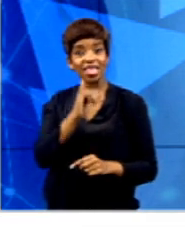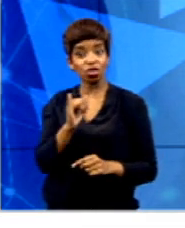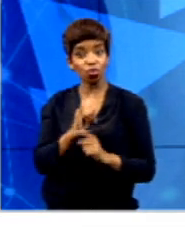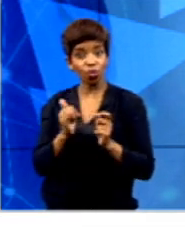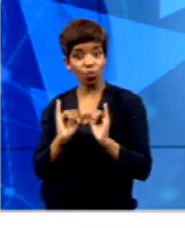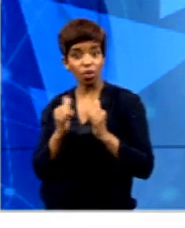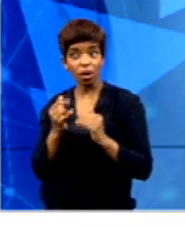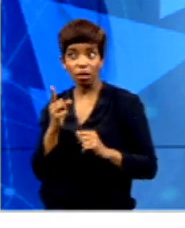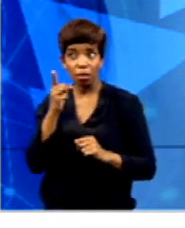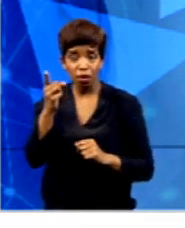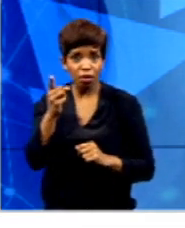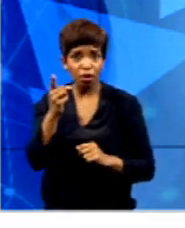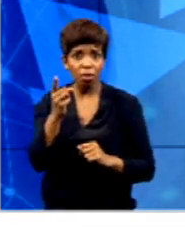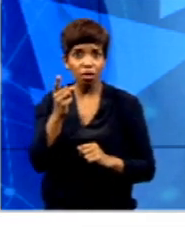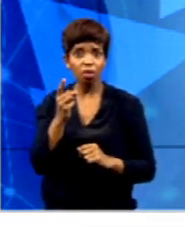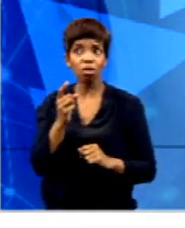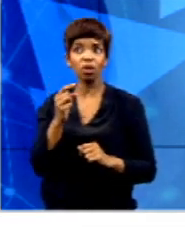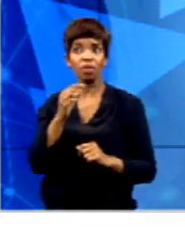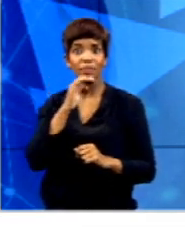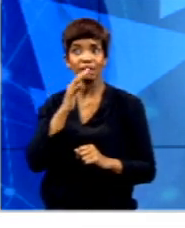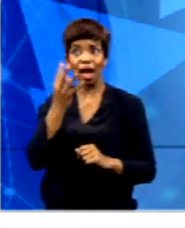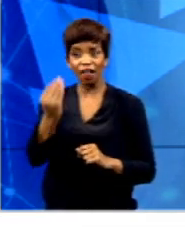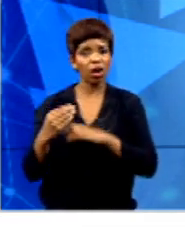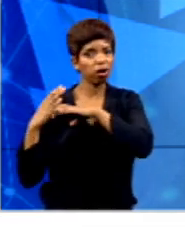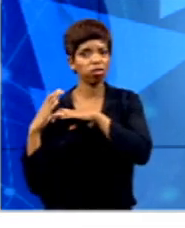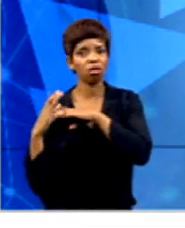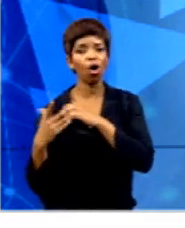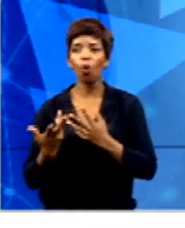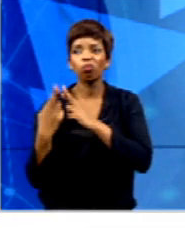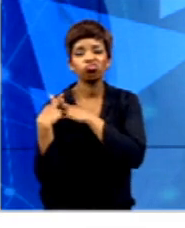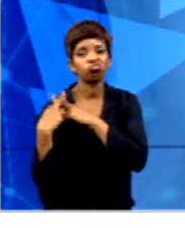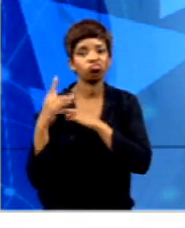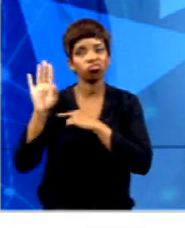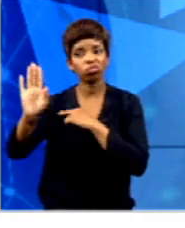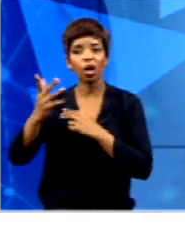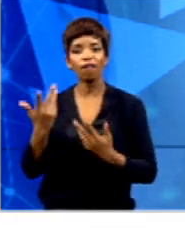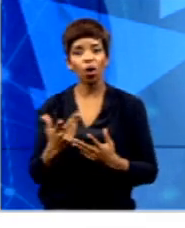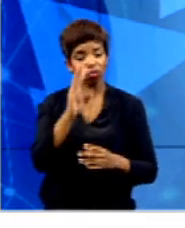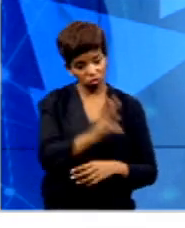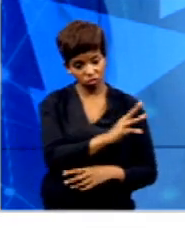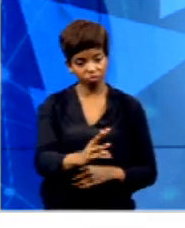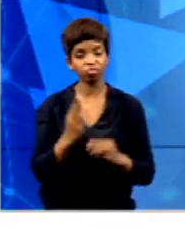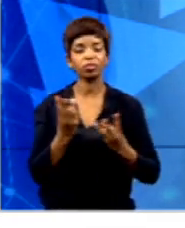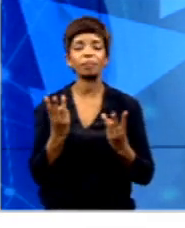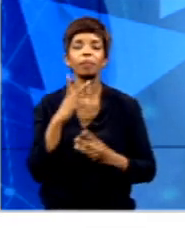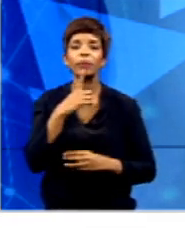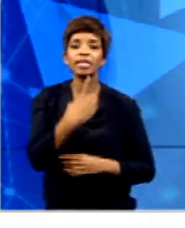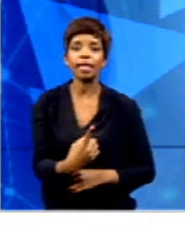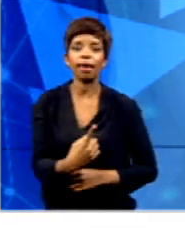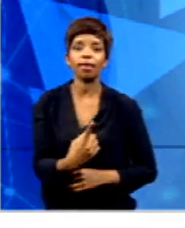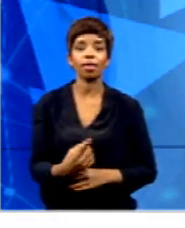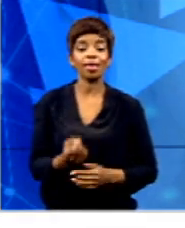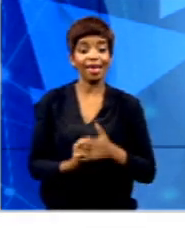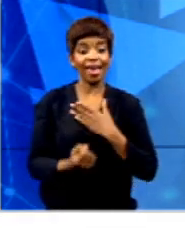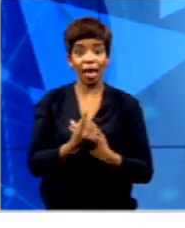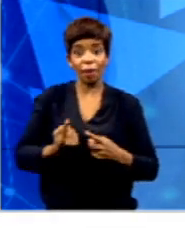actually perhaps alert people, given that these are uncharted waters? We've never been in this type of situation